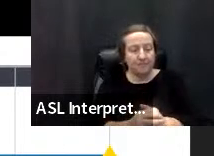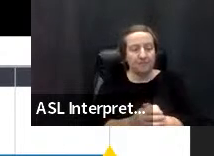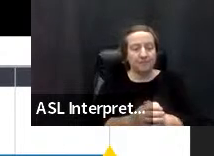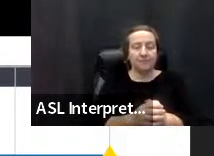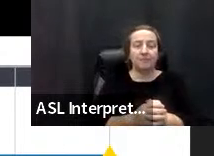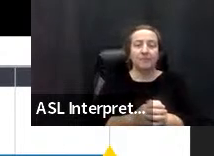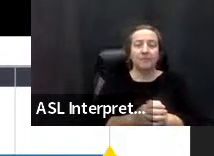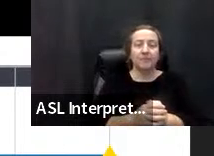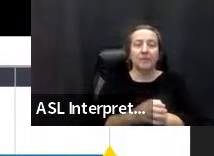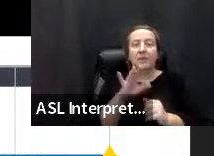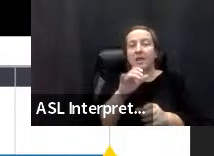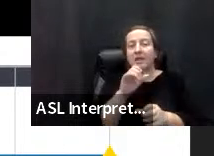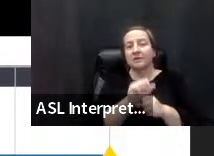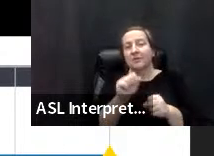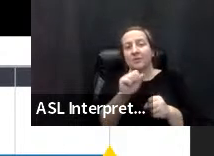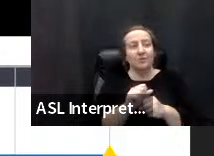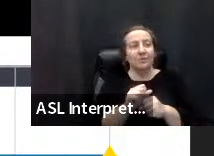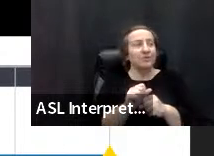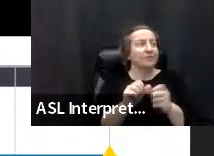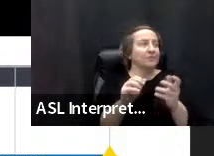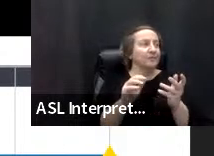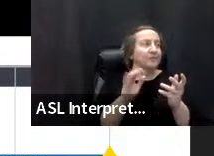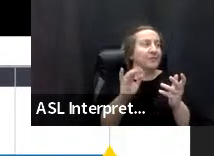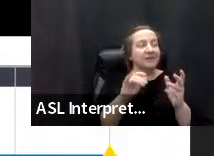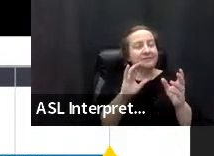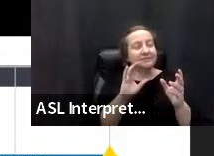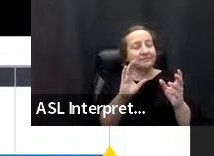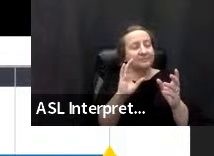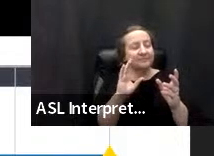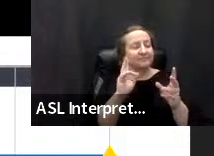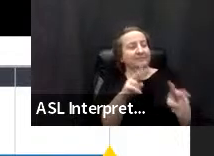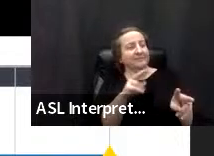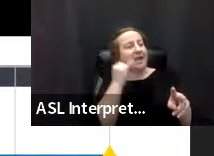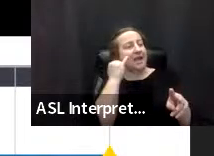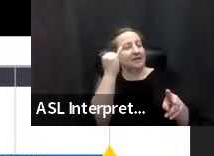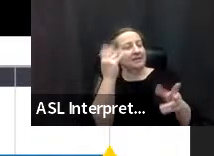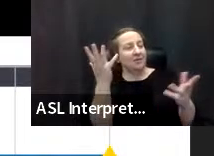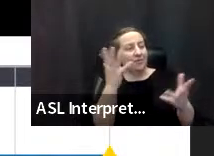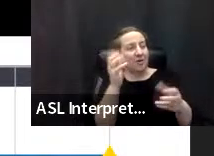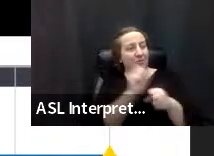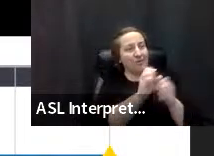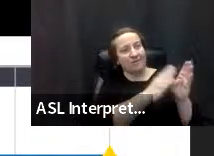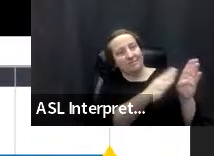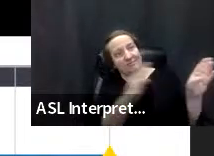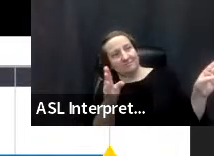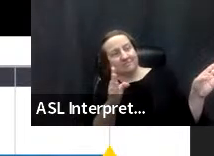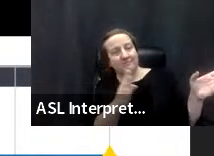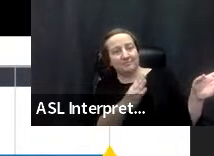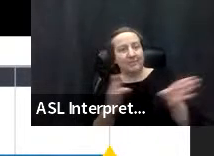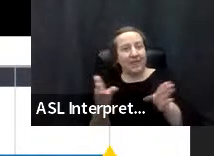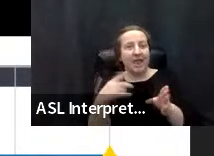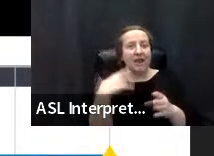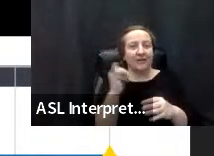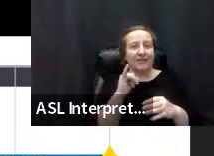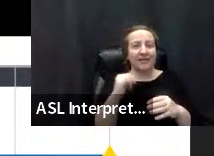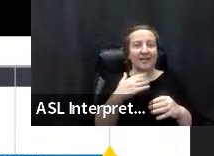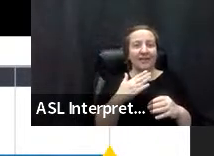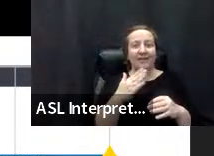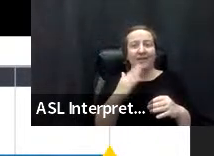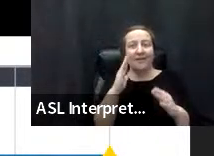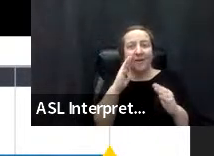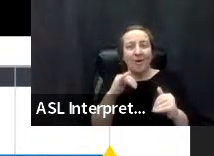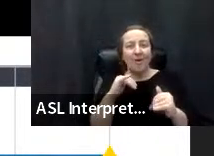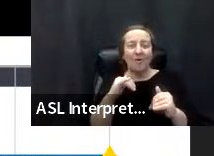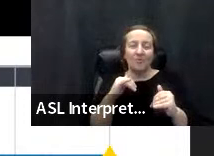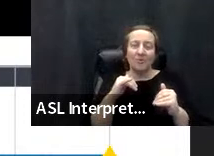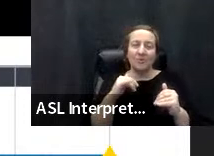at the work plan. I hope my conversation wasn't as dense as the slide, but I'm open to any questions you may have about where we've been